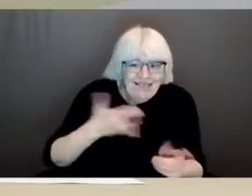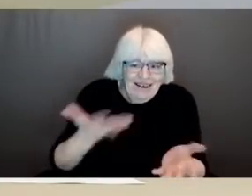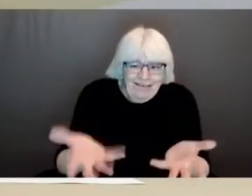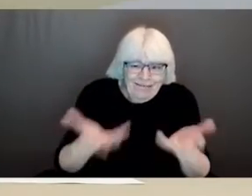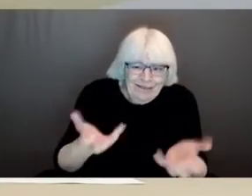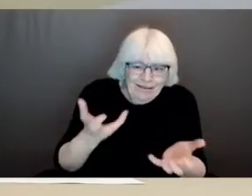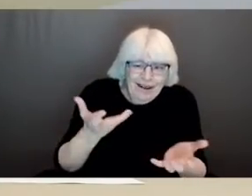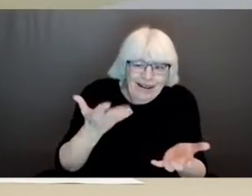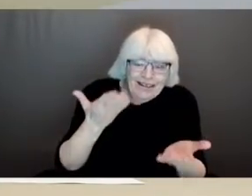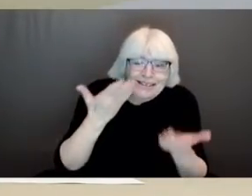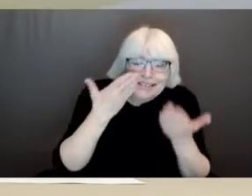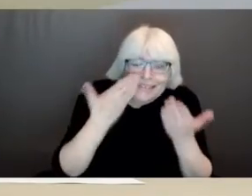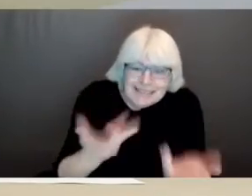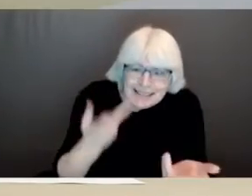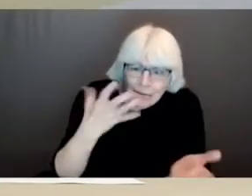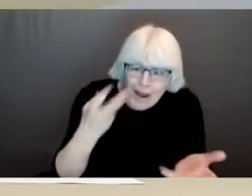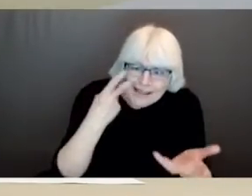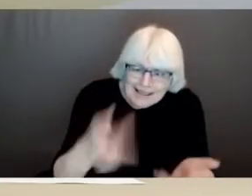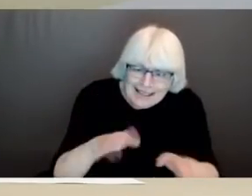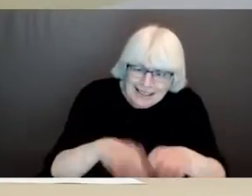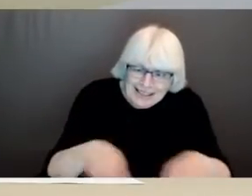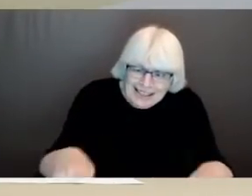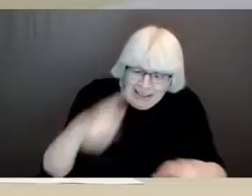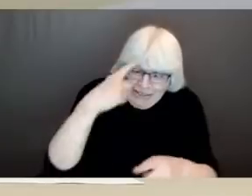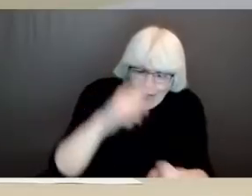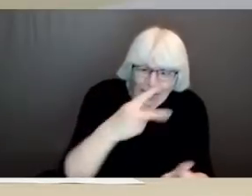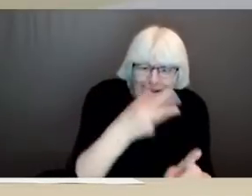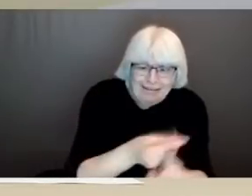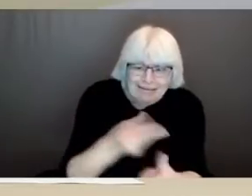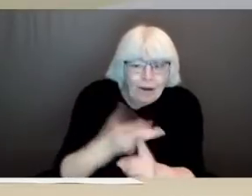the vaccination of younger age children.